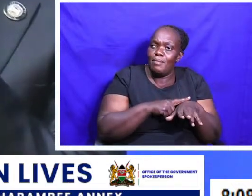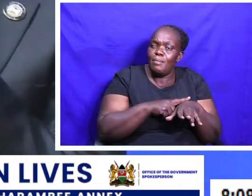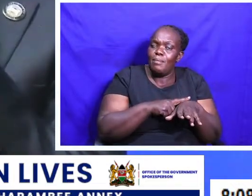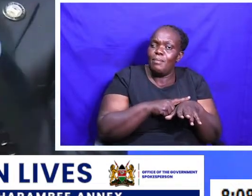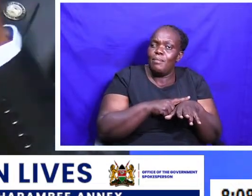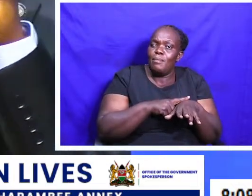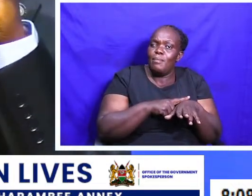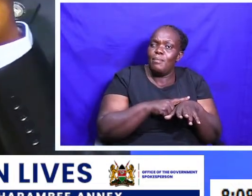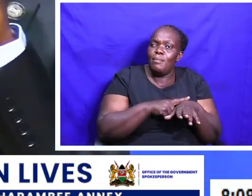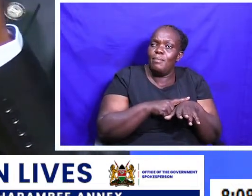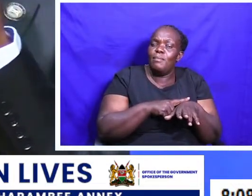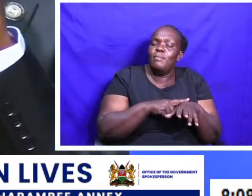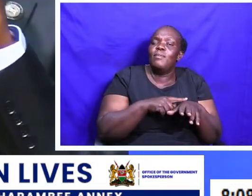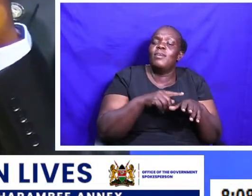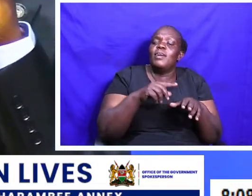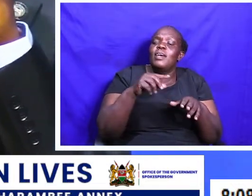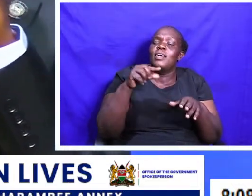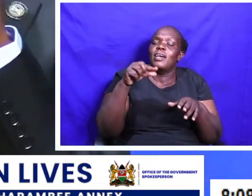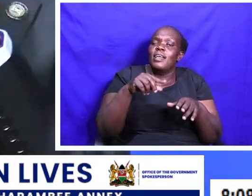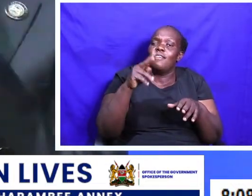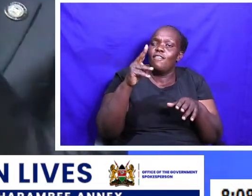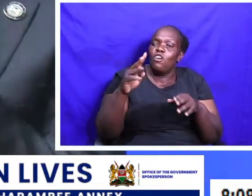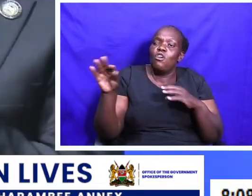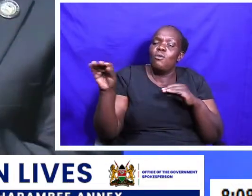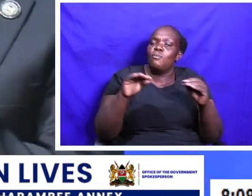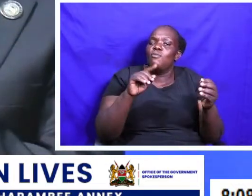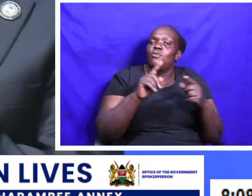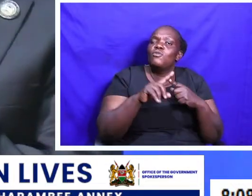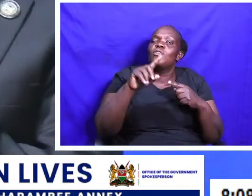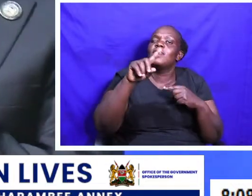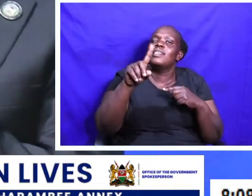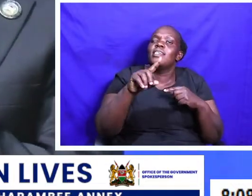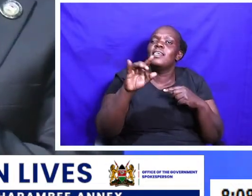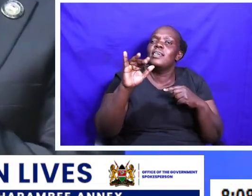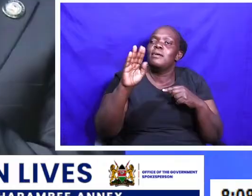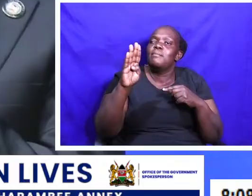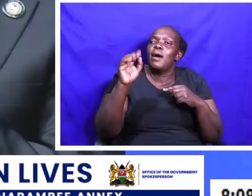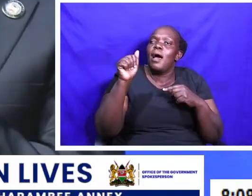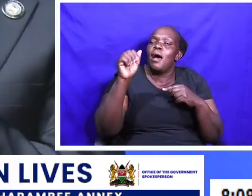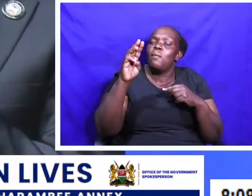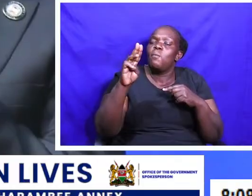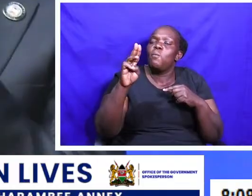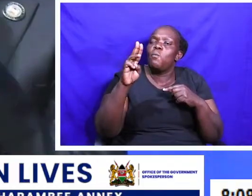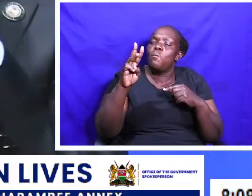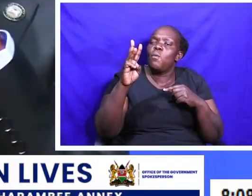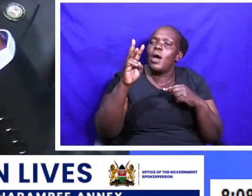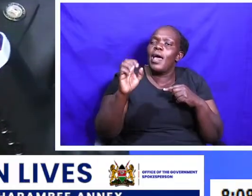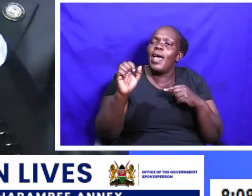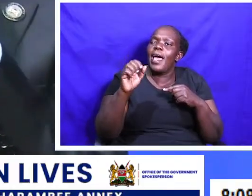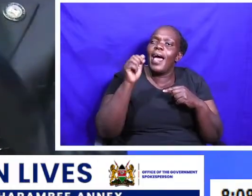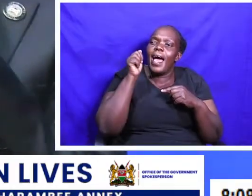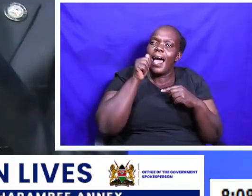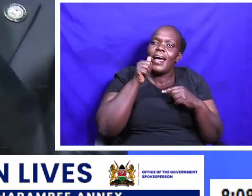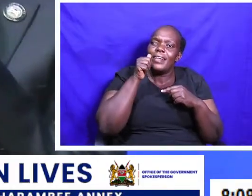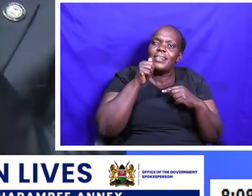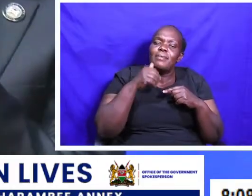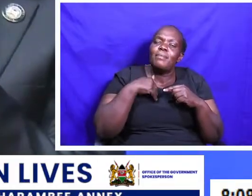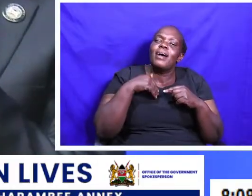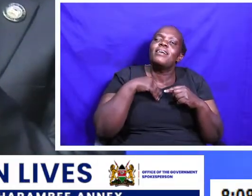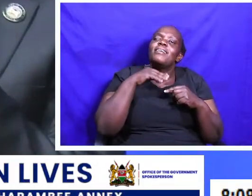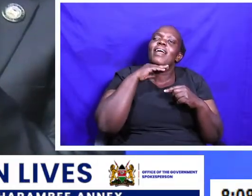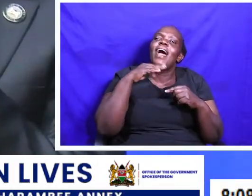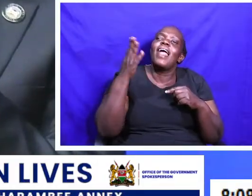in 84, I moved to Zimbabwe. Zimbabwe? Yes, there's an auntie of mine, she just passed